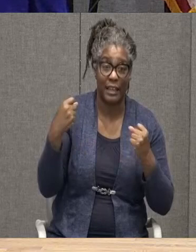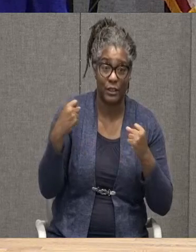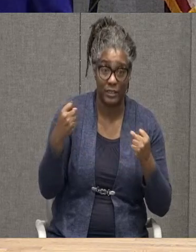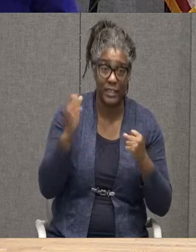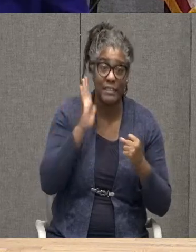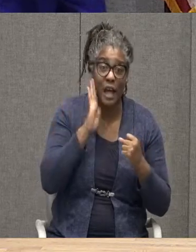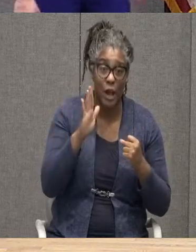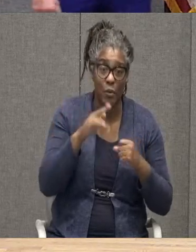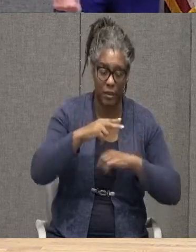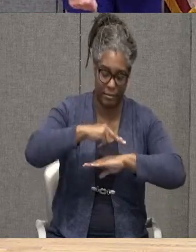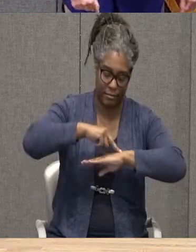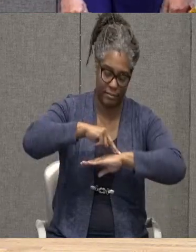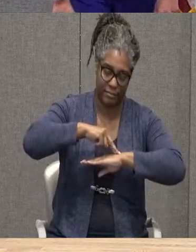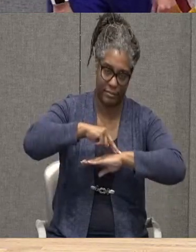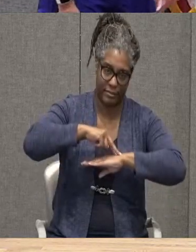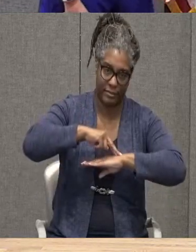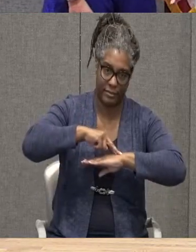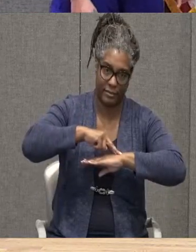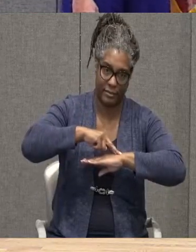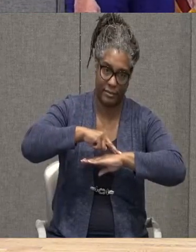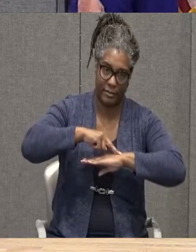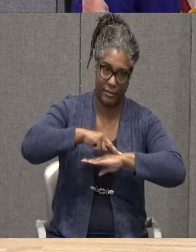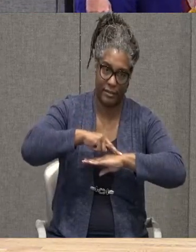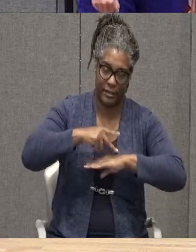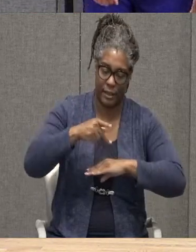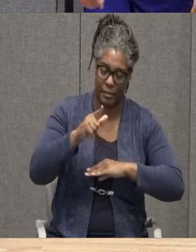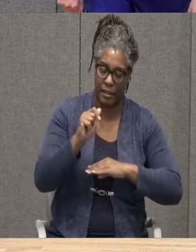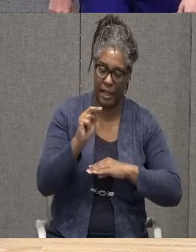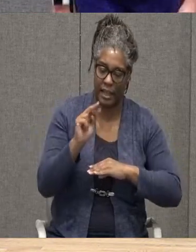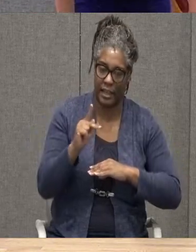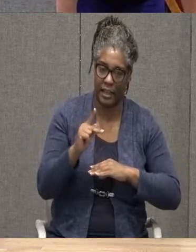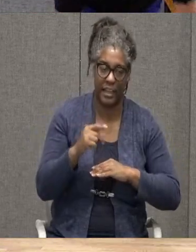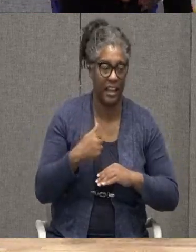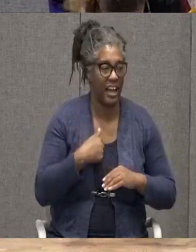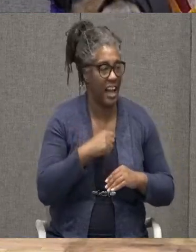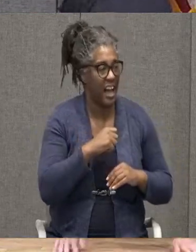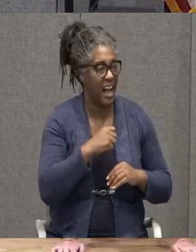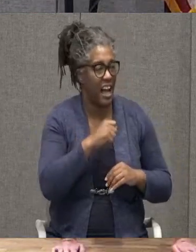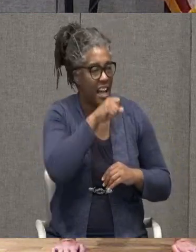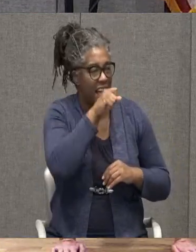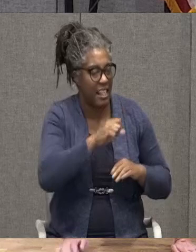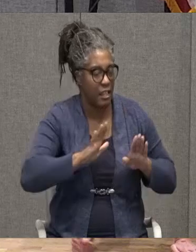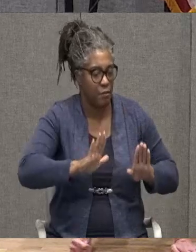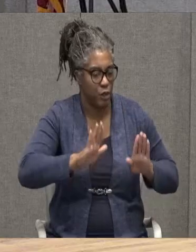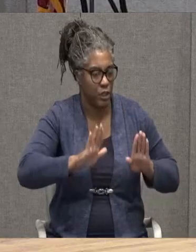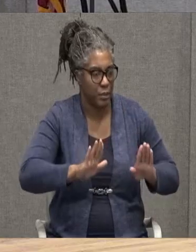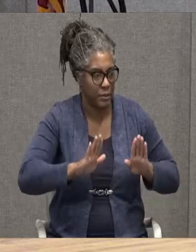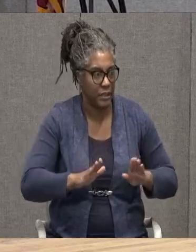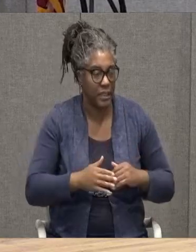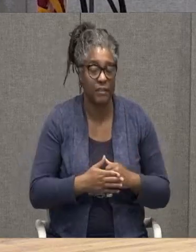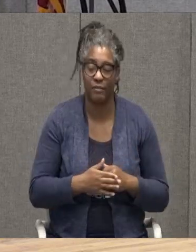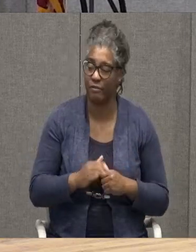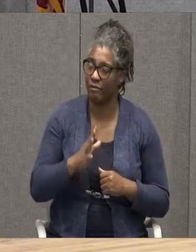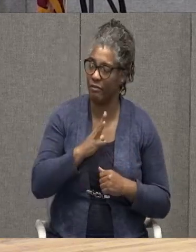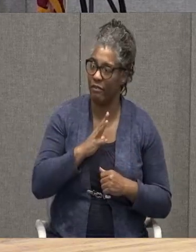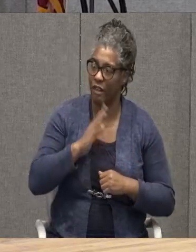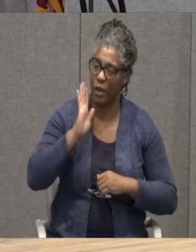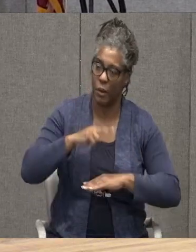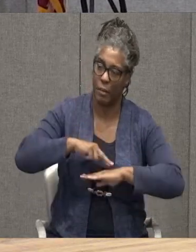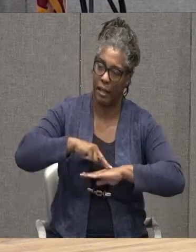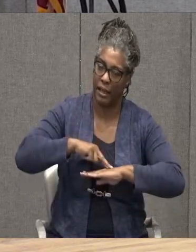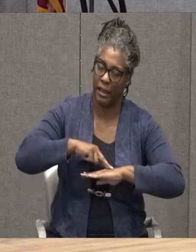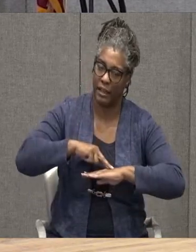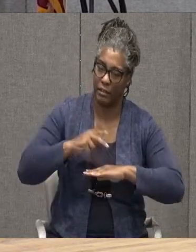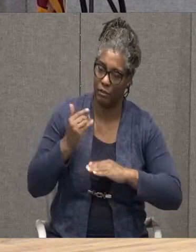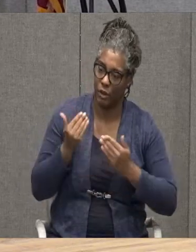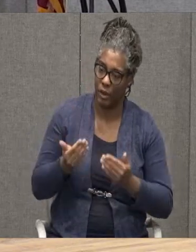do 10. Okay, you know, right. I love doing push-ups. All right, excellent. I'm gonna go ahead and hold the plank while you do your 10